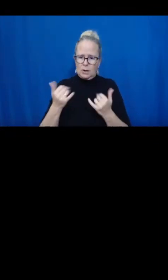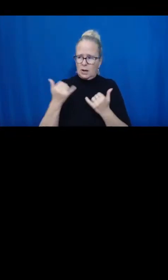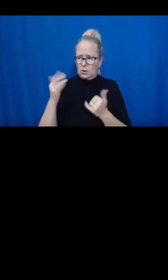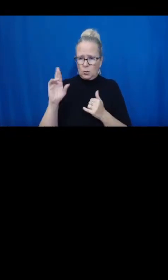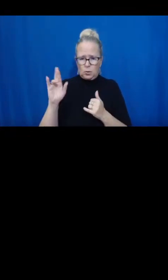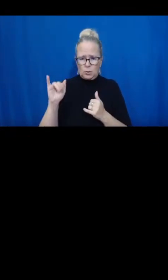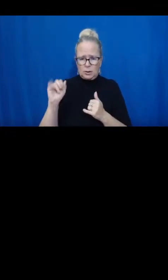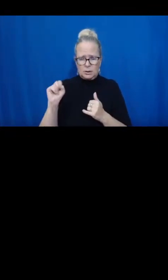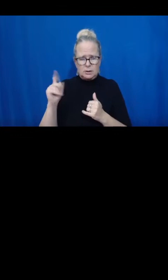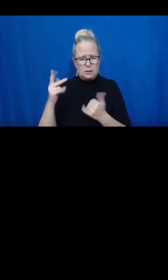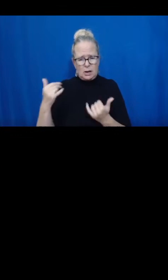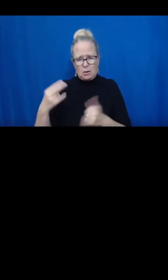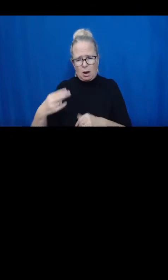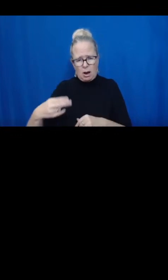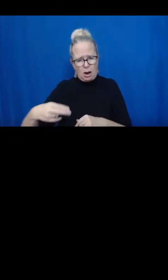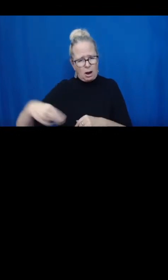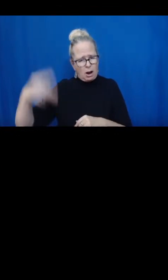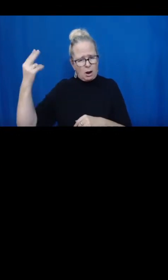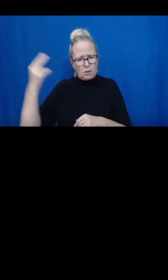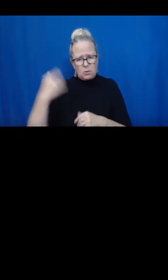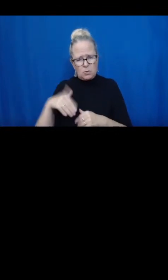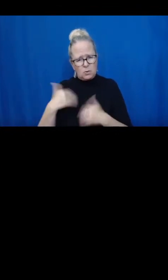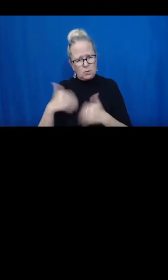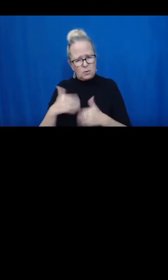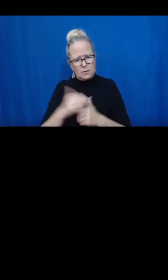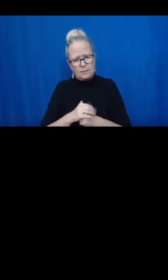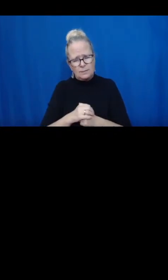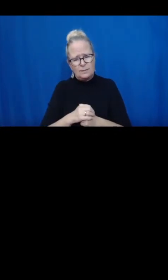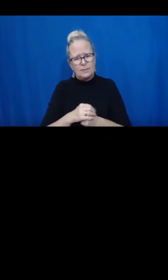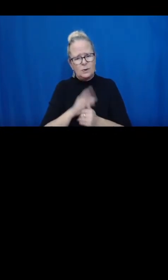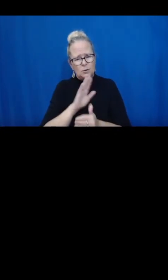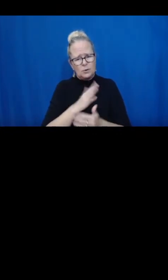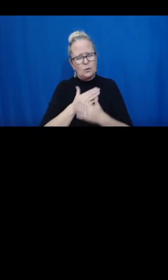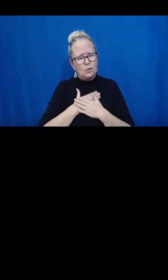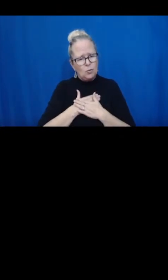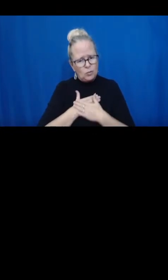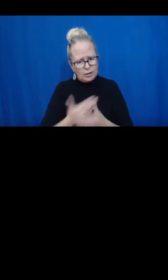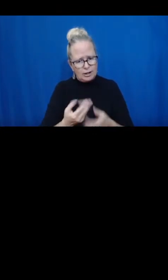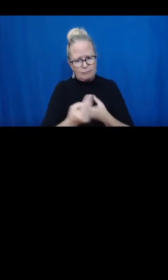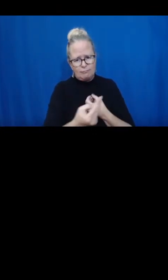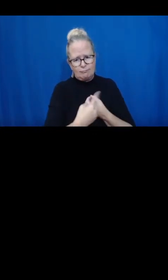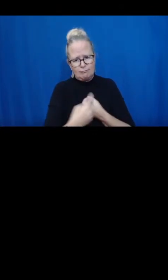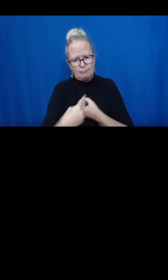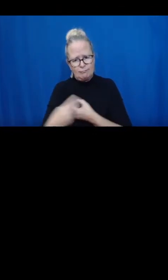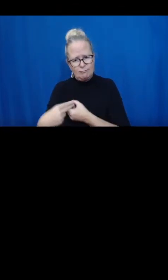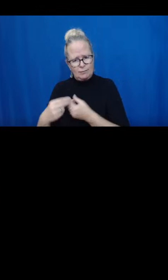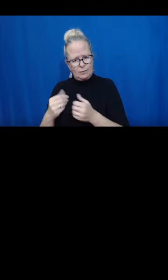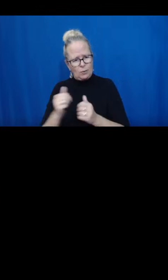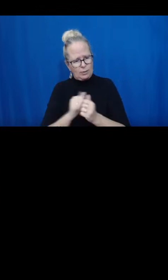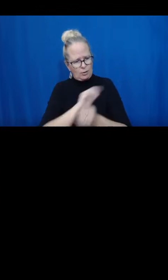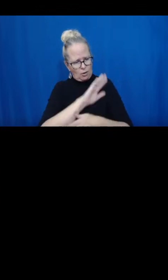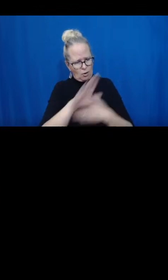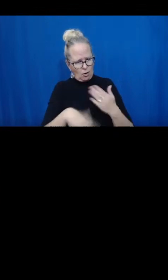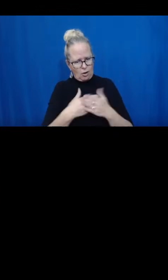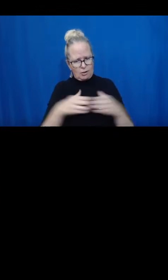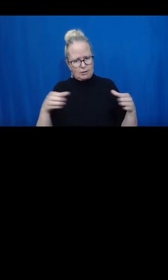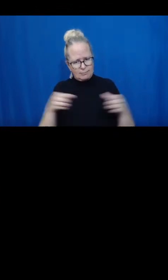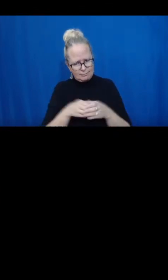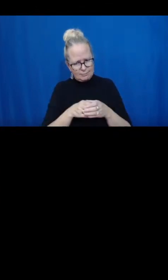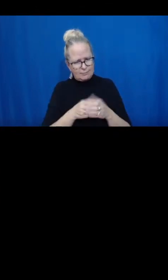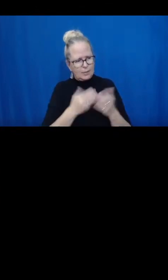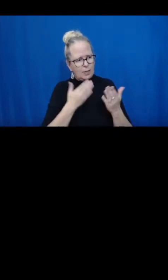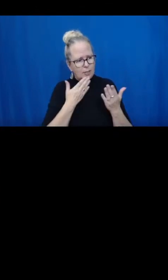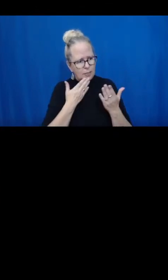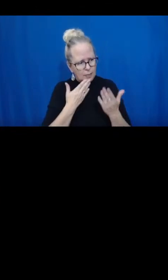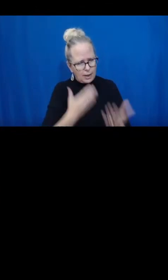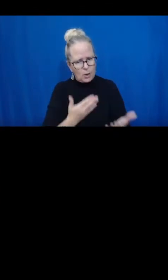thank you from the bottom of my heart. Could I just add one more thing that, please, just back to the what